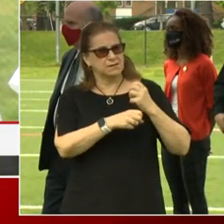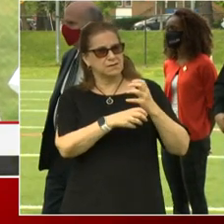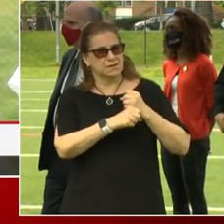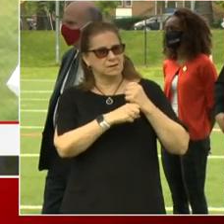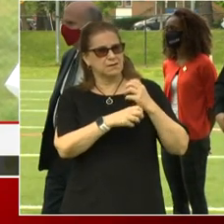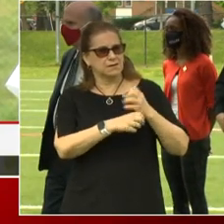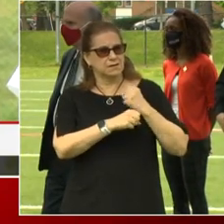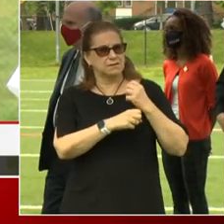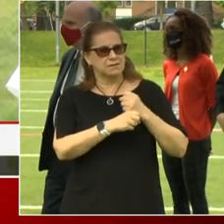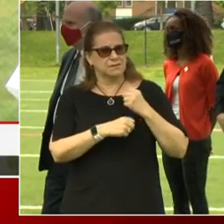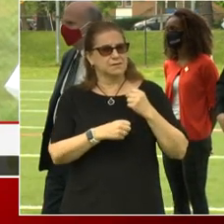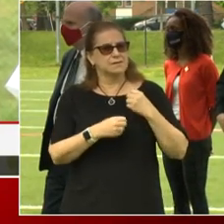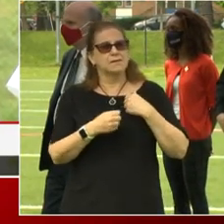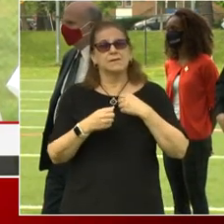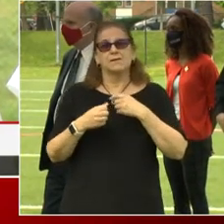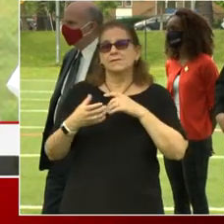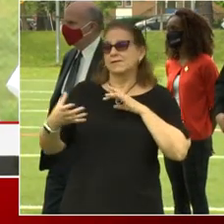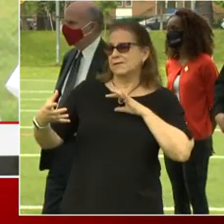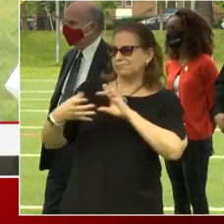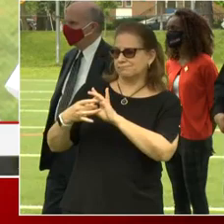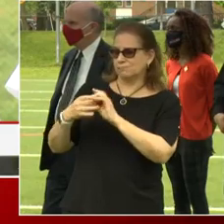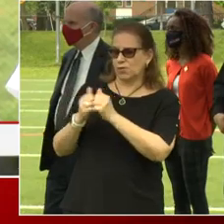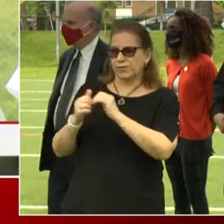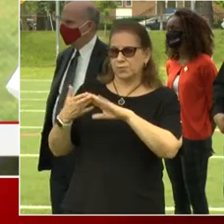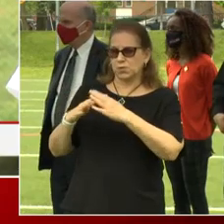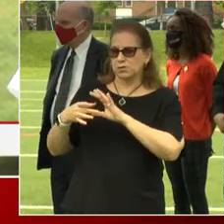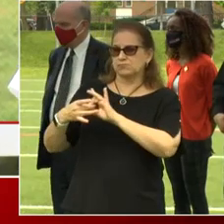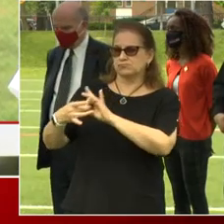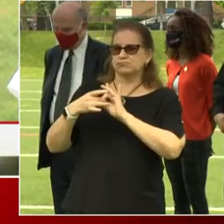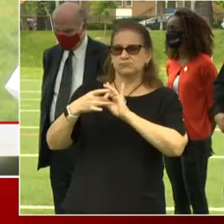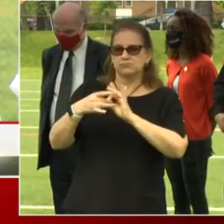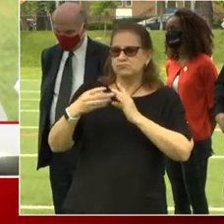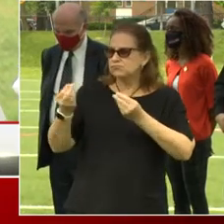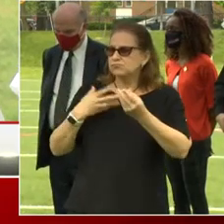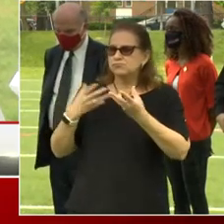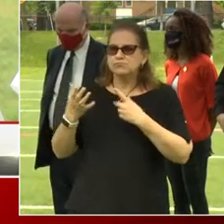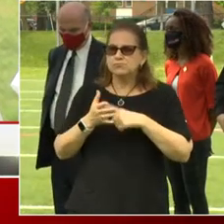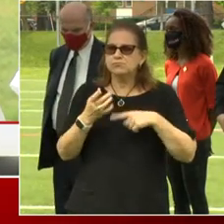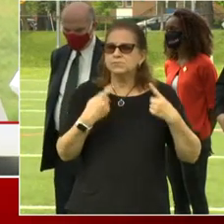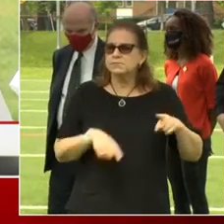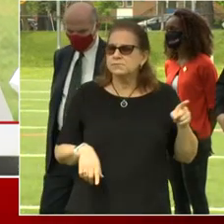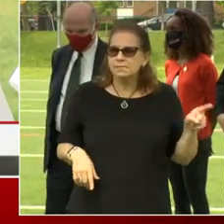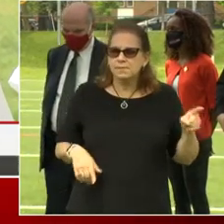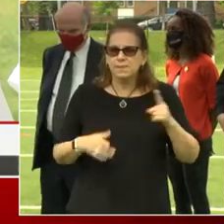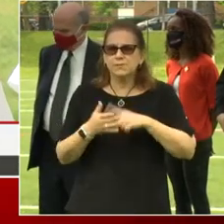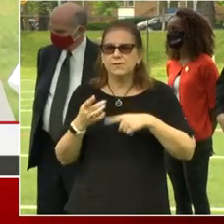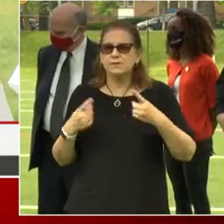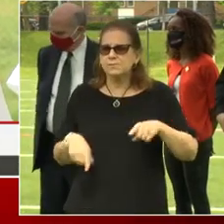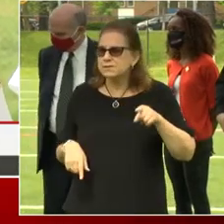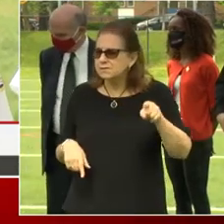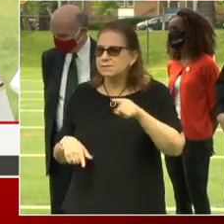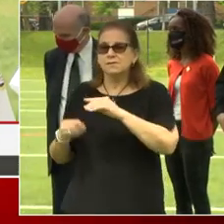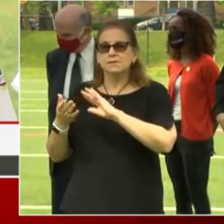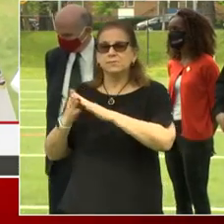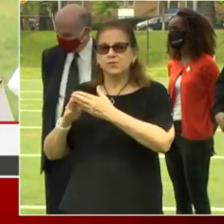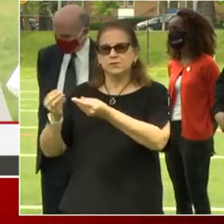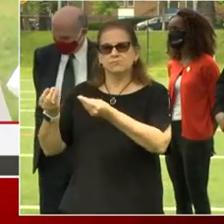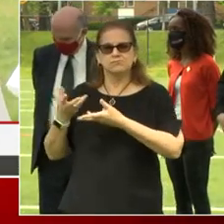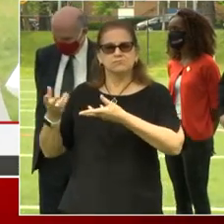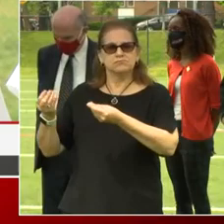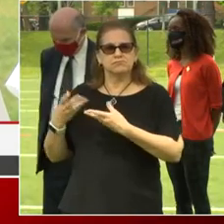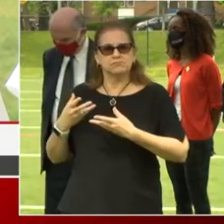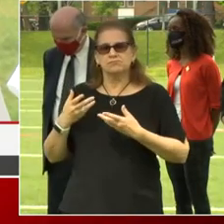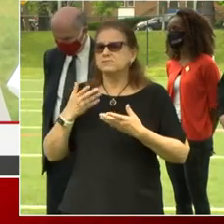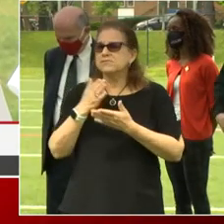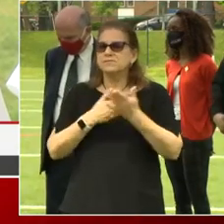from community, and that's very important to the ecosystem that we have, to get cooperation from our communities. Some of the homicides